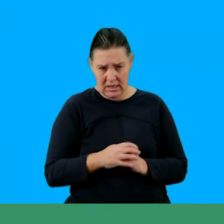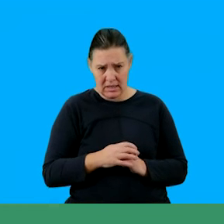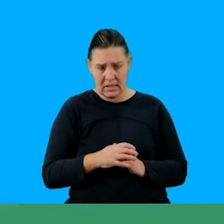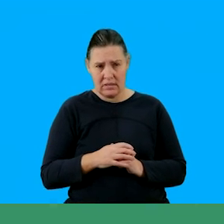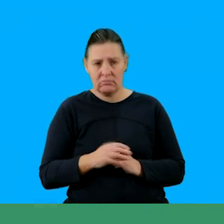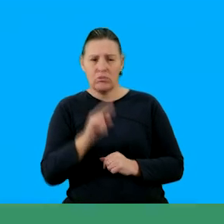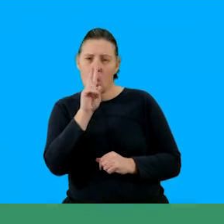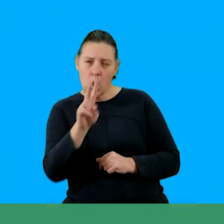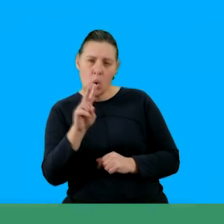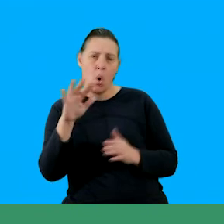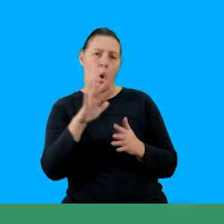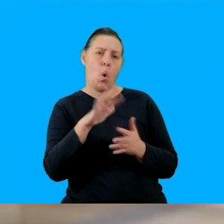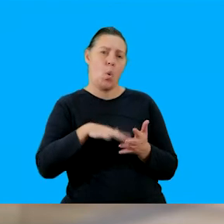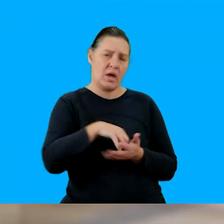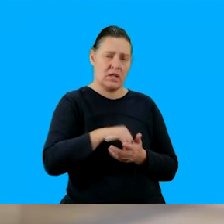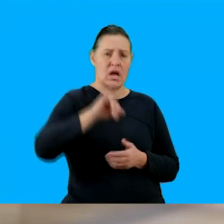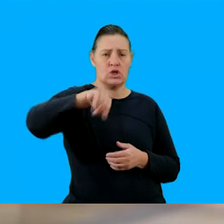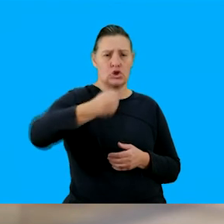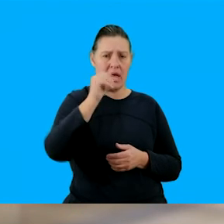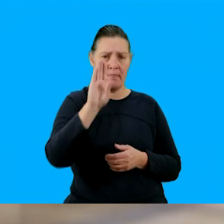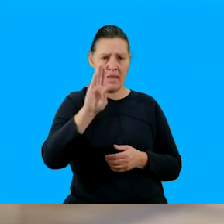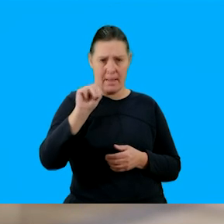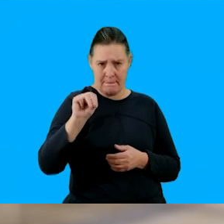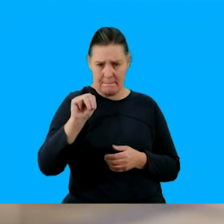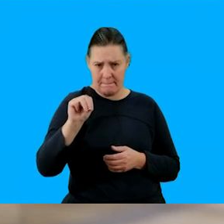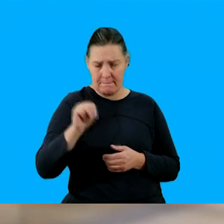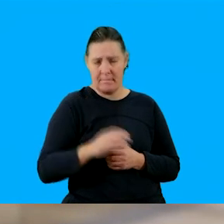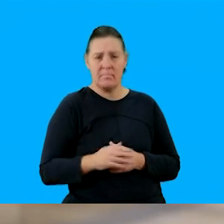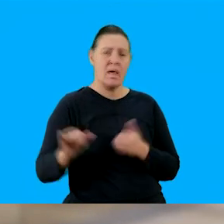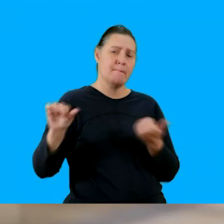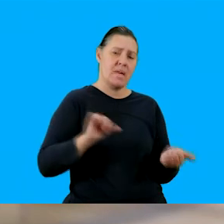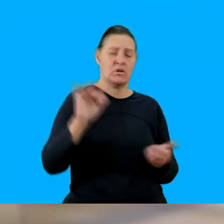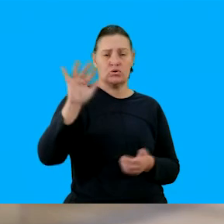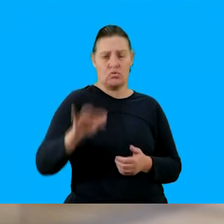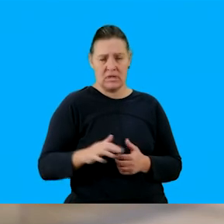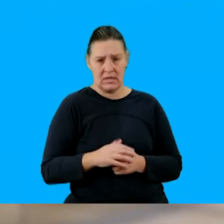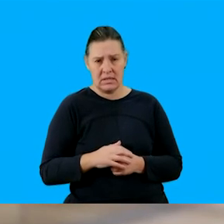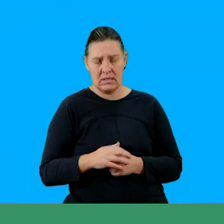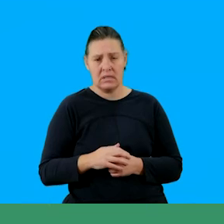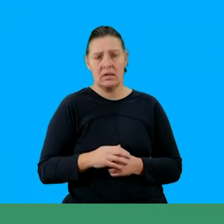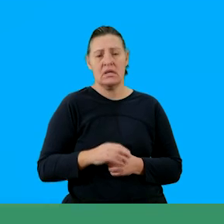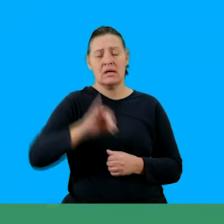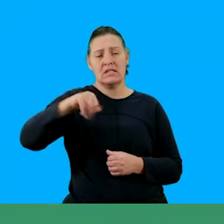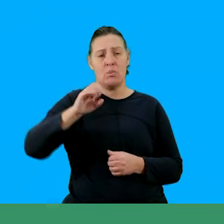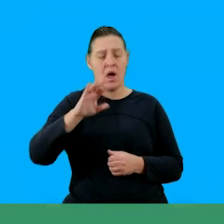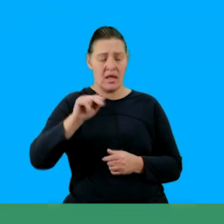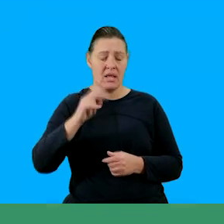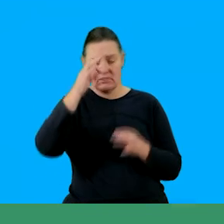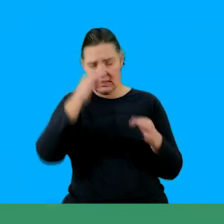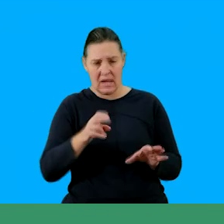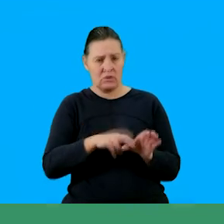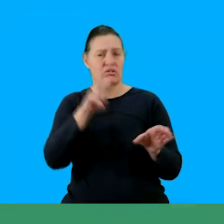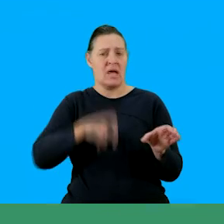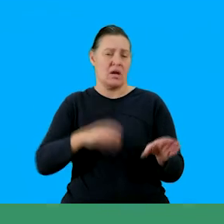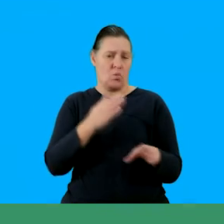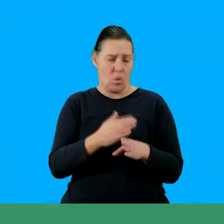Now we'll look at the weaknesses of JBM. Let us go back to the scenario. Jabulani decided to